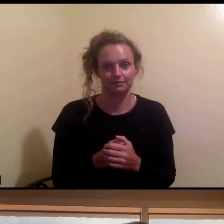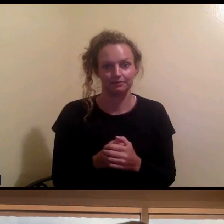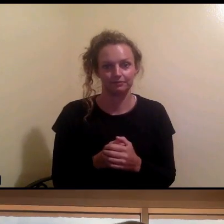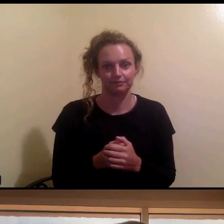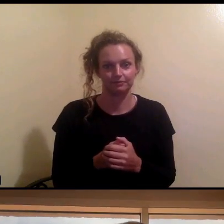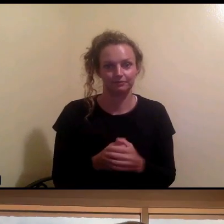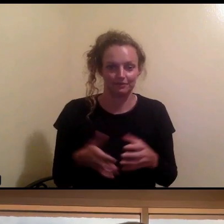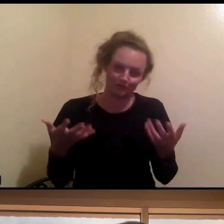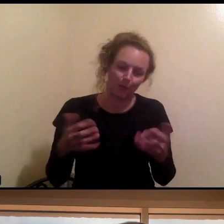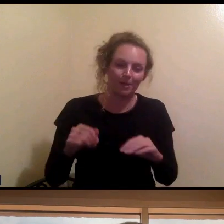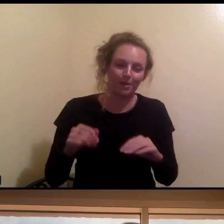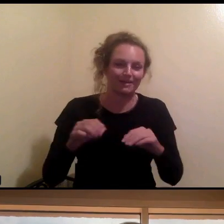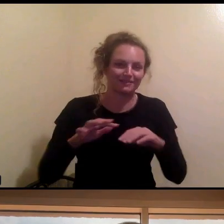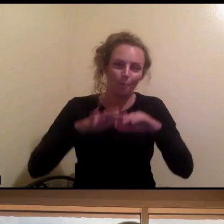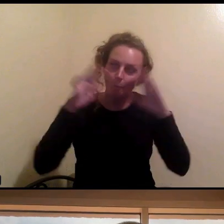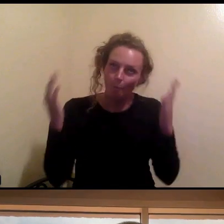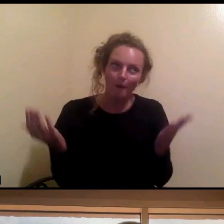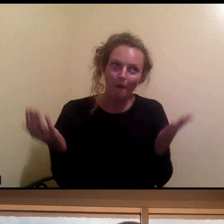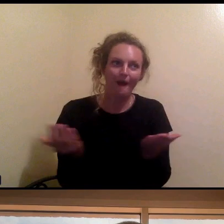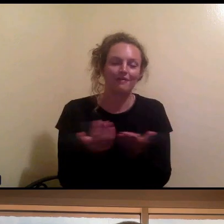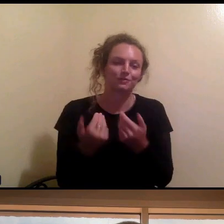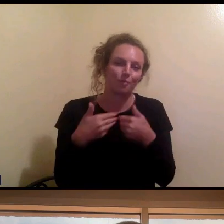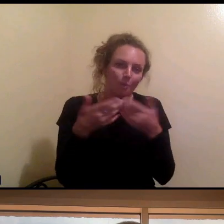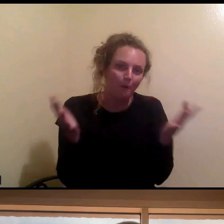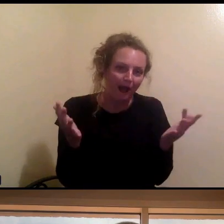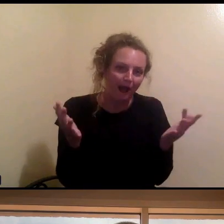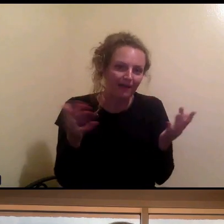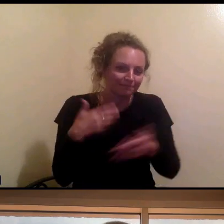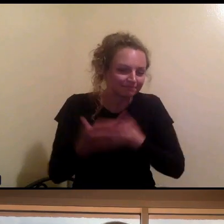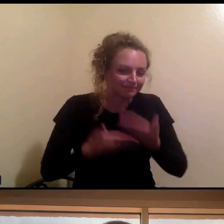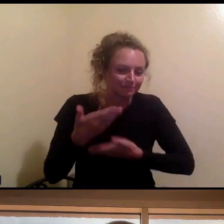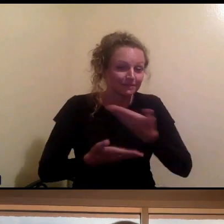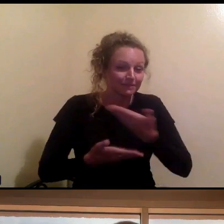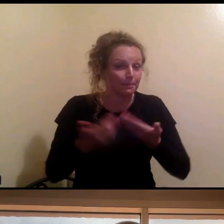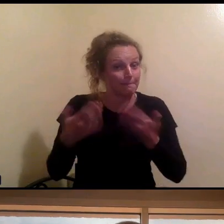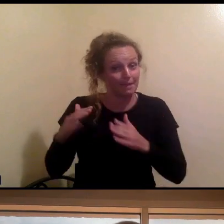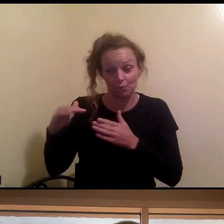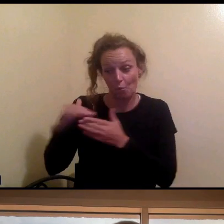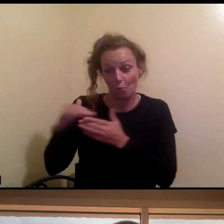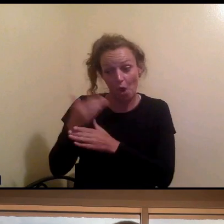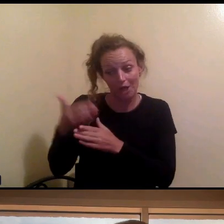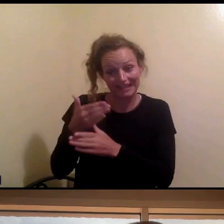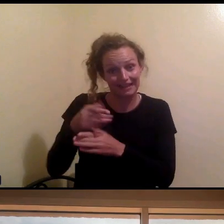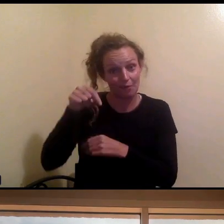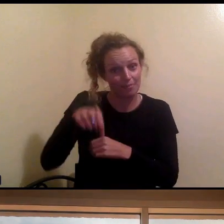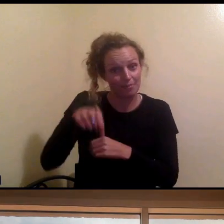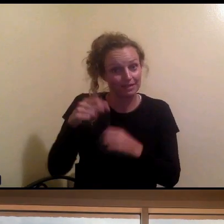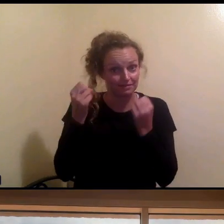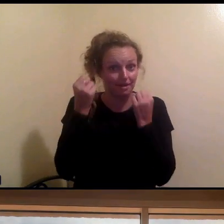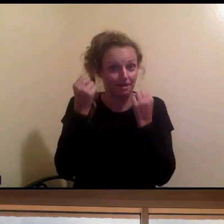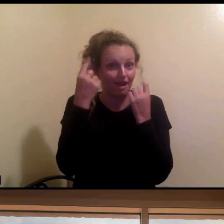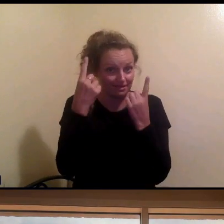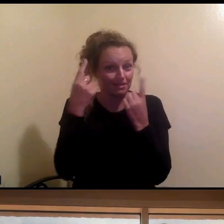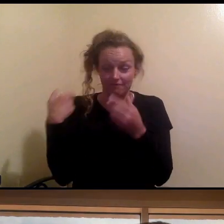would say. We've been working on this for quite a while. It's an idea that I've had for quite some